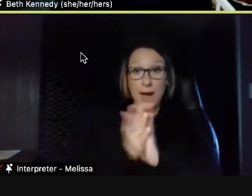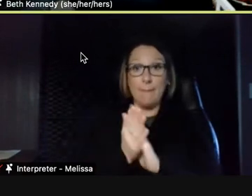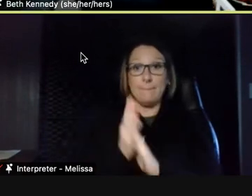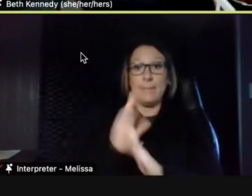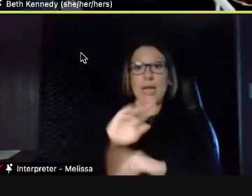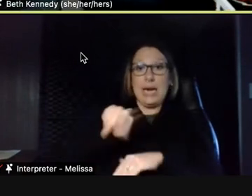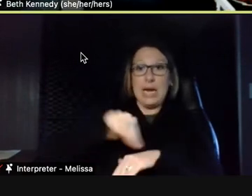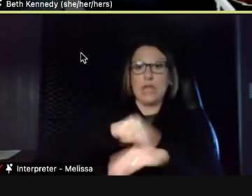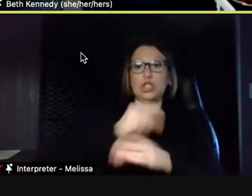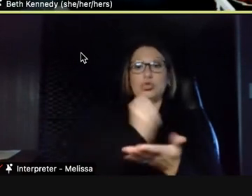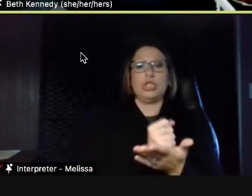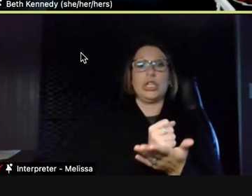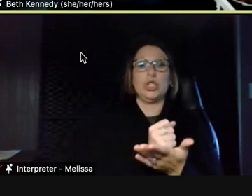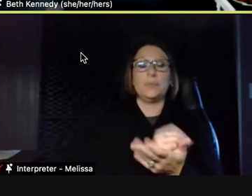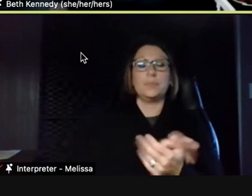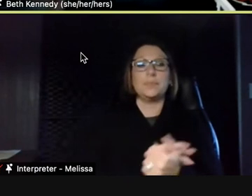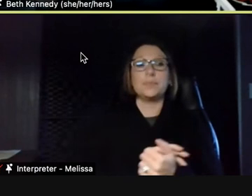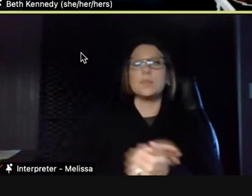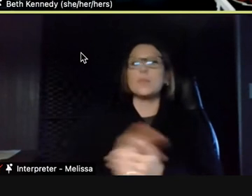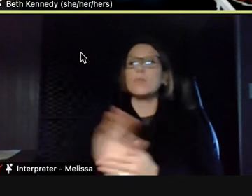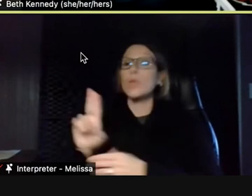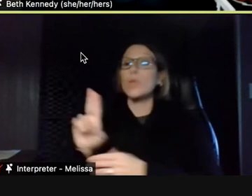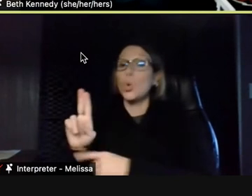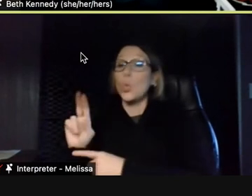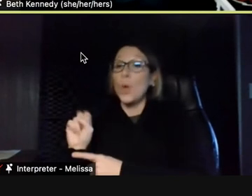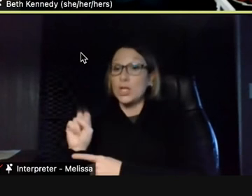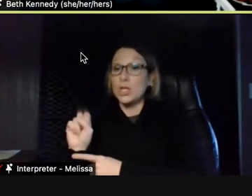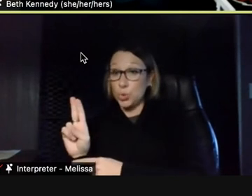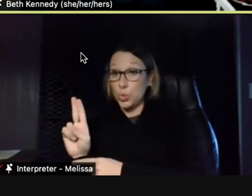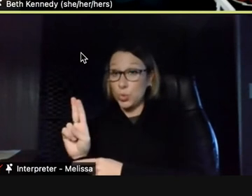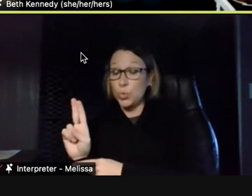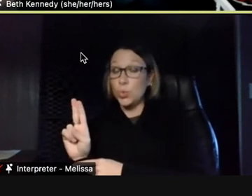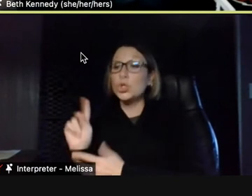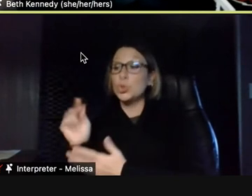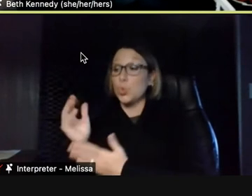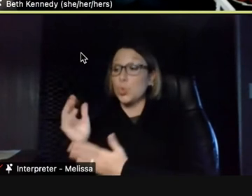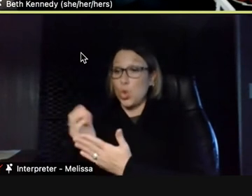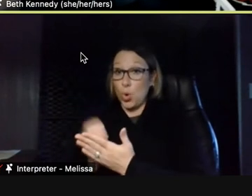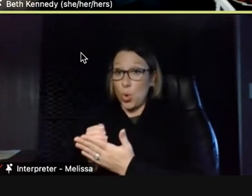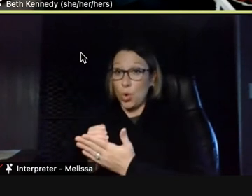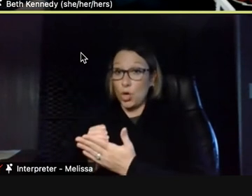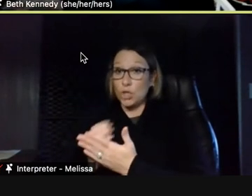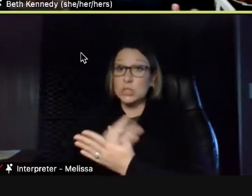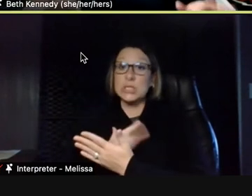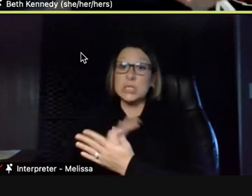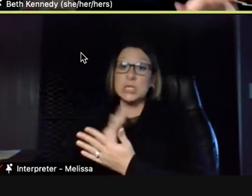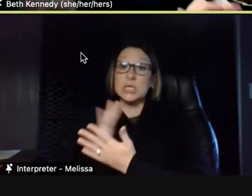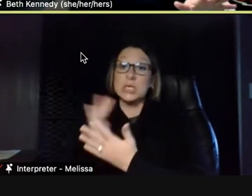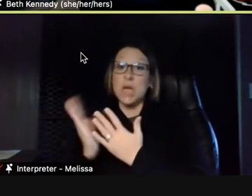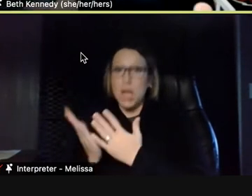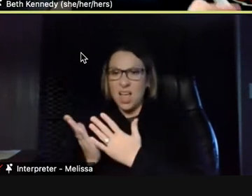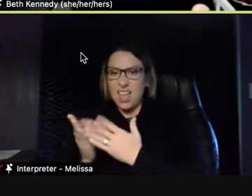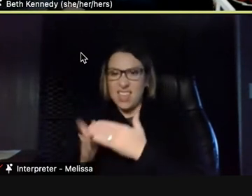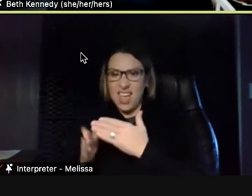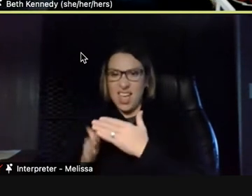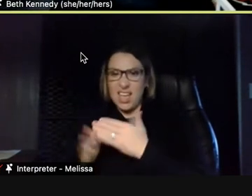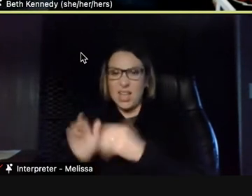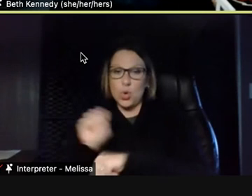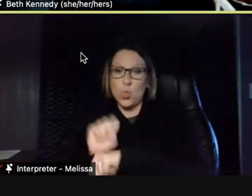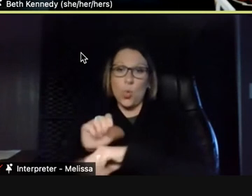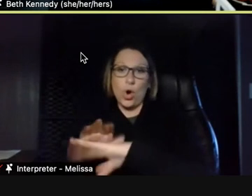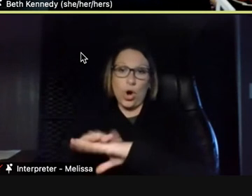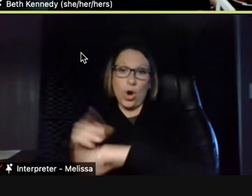With Utah, they do the coursework, and then at the end, you work on your portfolio. So that's another